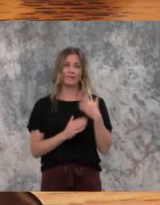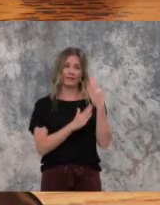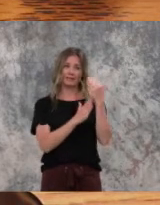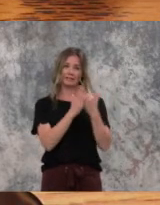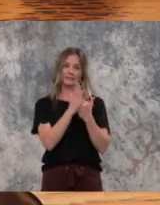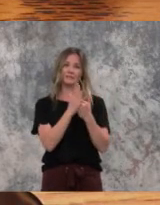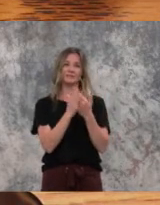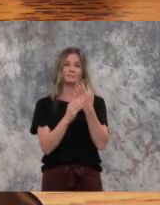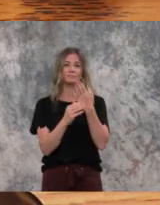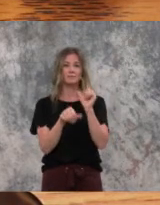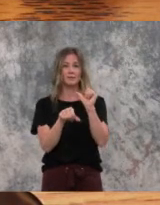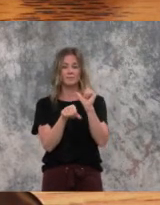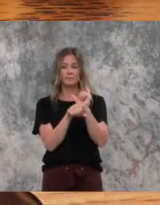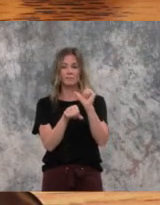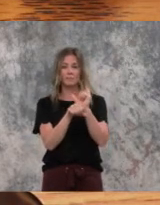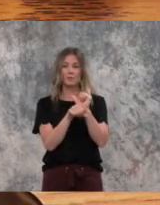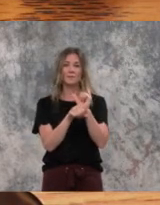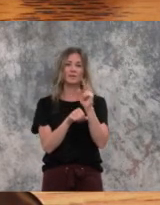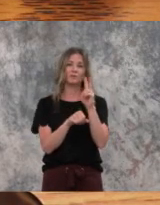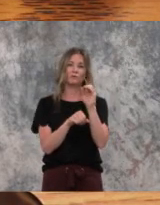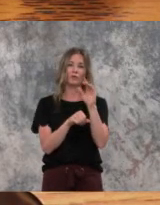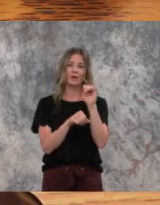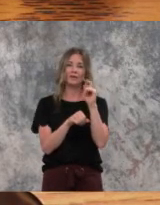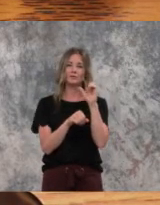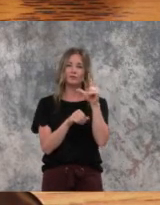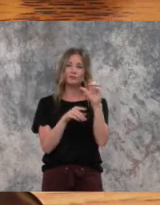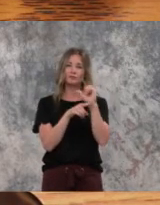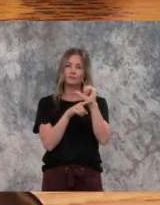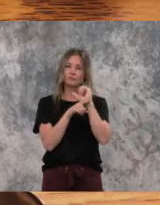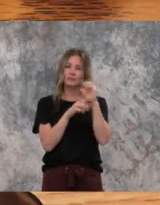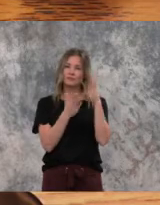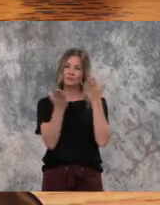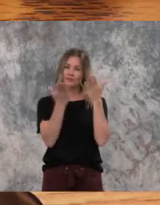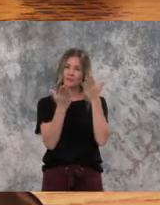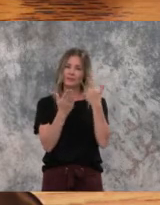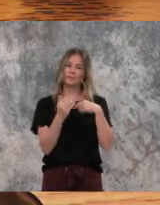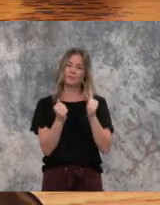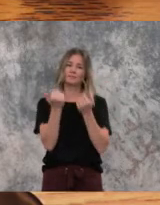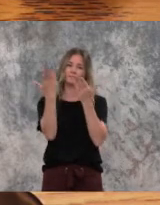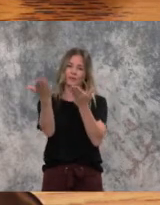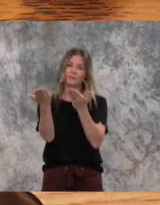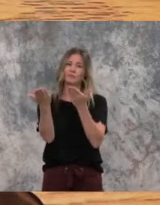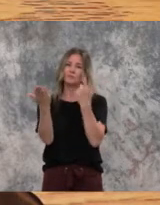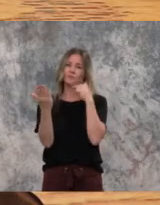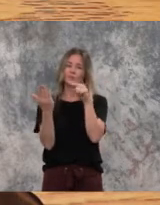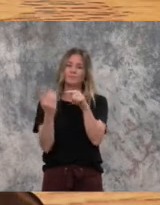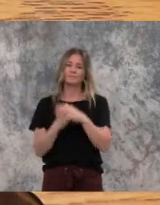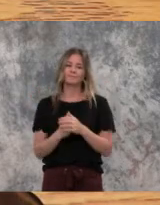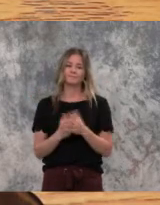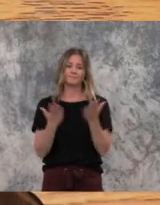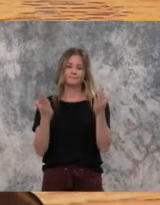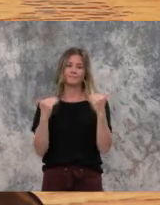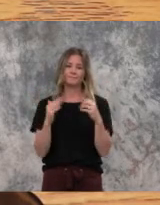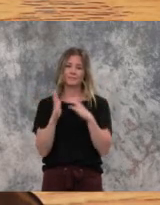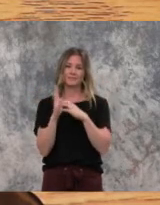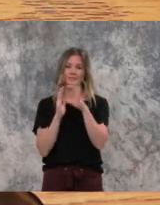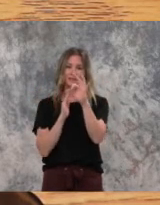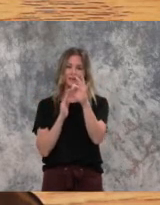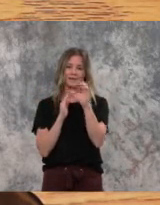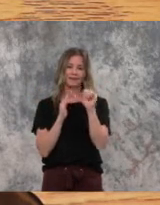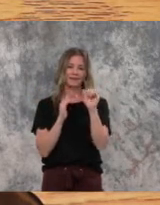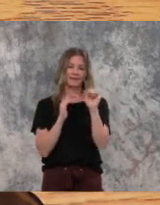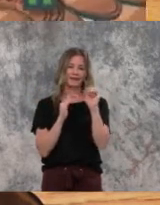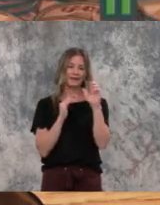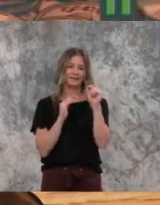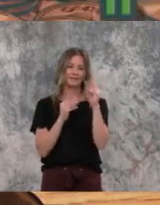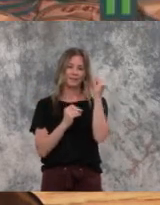of employment vocational training services, and we supply this to you. Section 9 is the asset